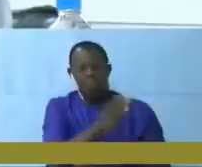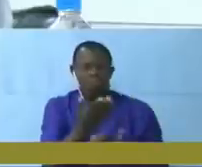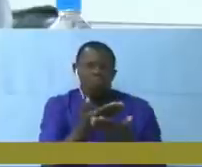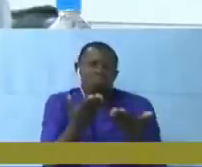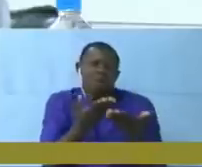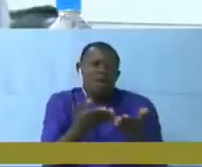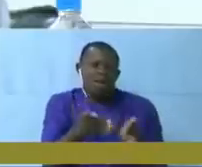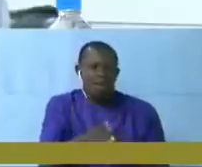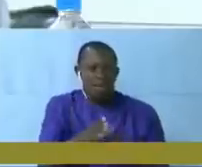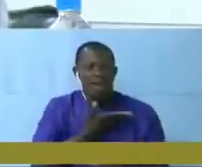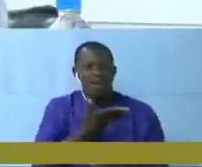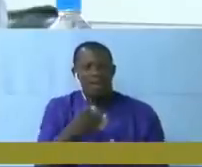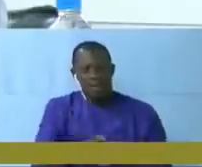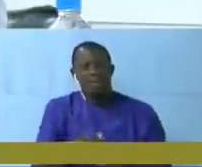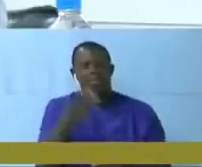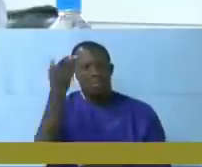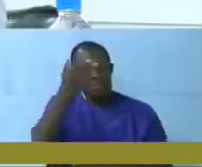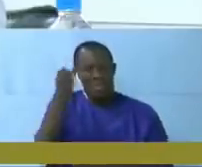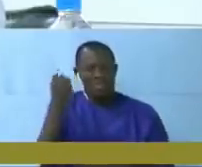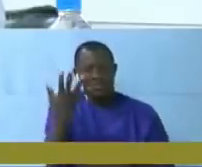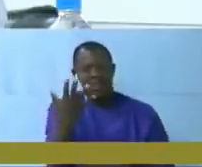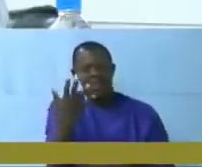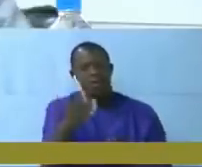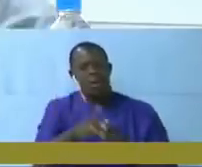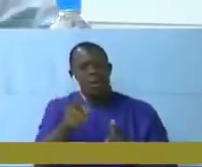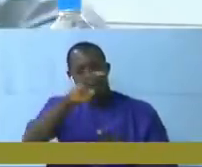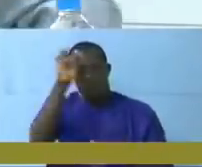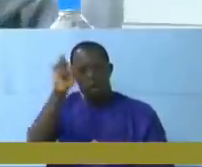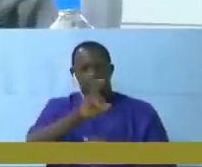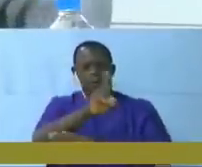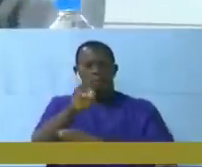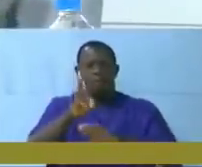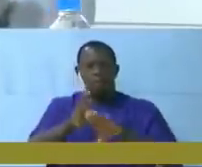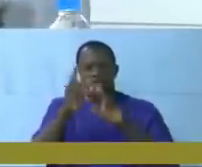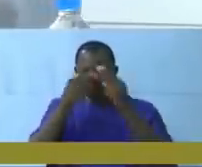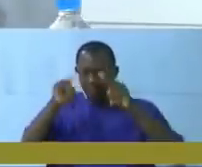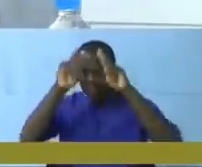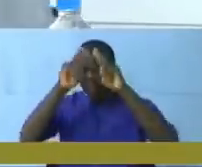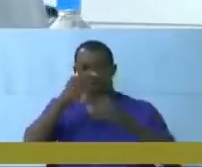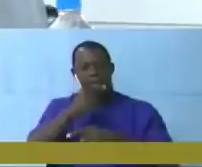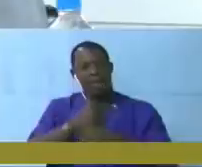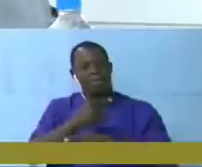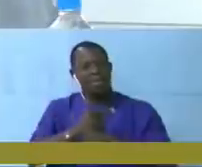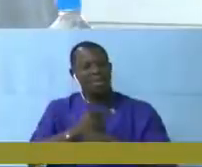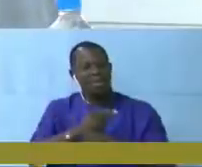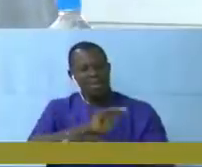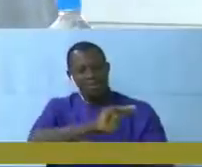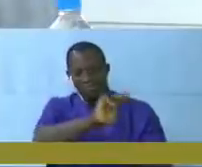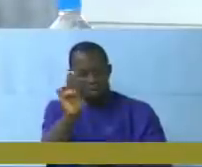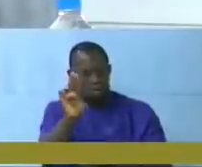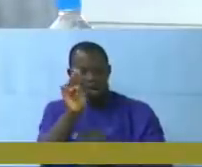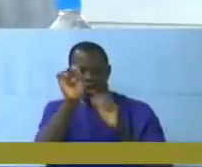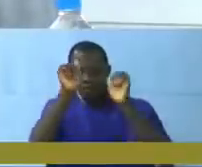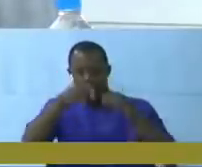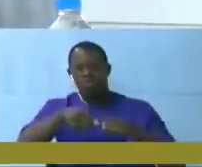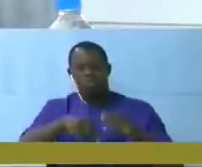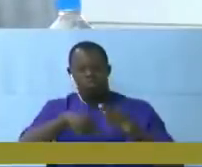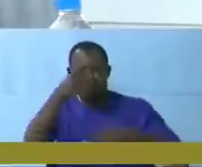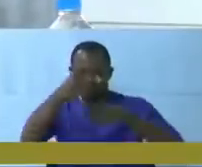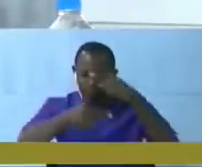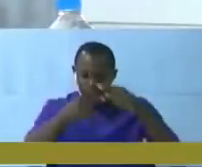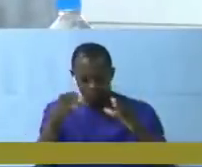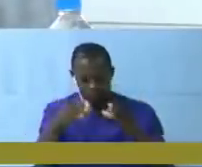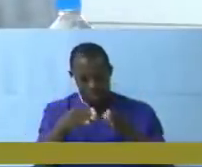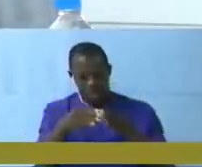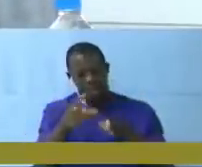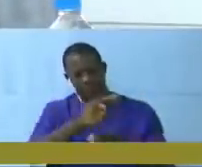9-to-5 job at the university. Ma baye fa nak gannaaw bo xamene ni munuma ko bolé ak liggéey bi nga xamne mom la am ci university bi.